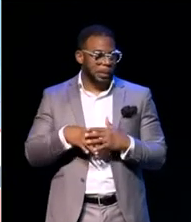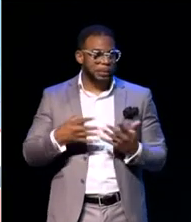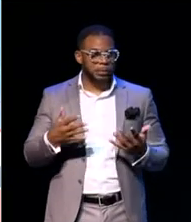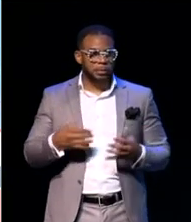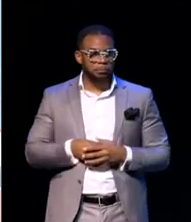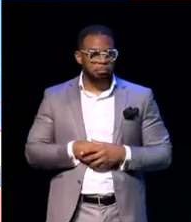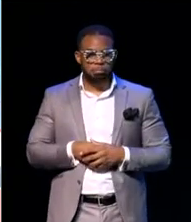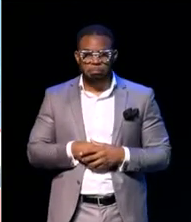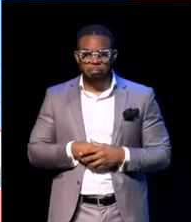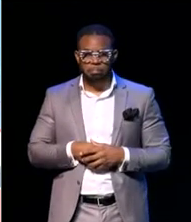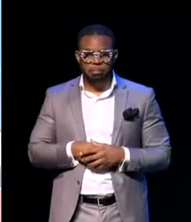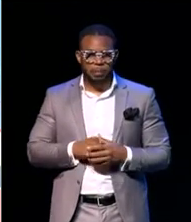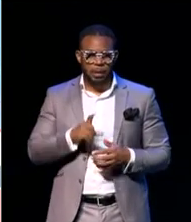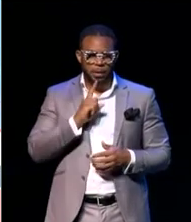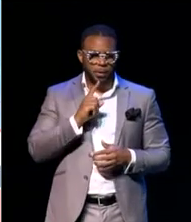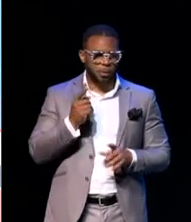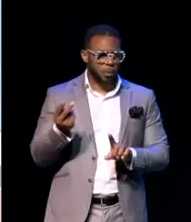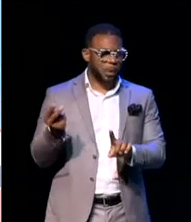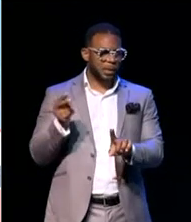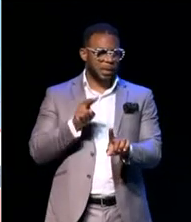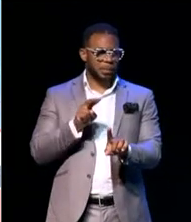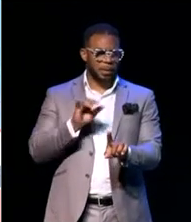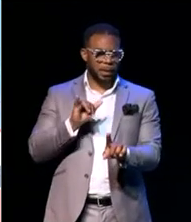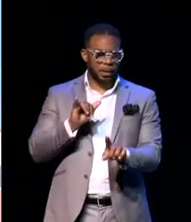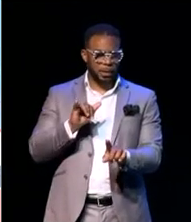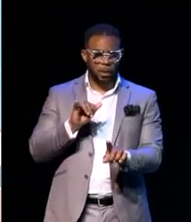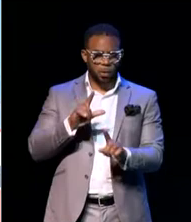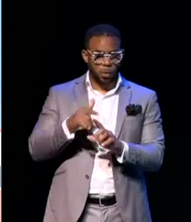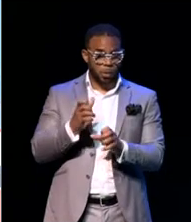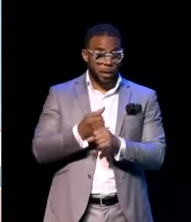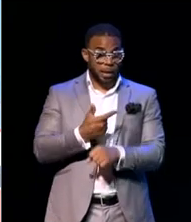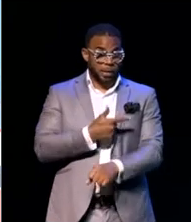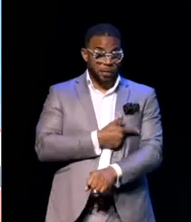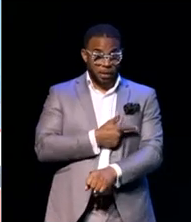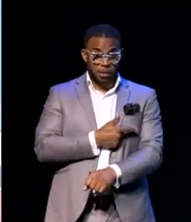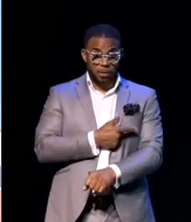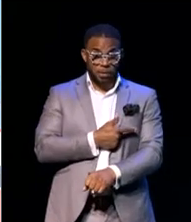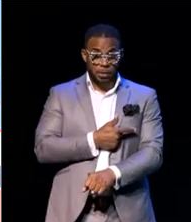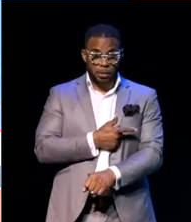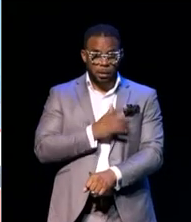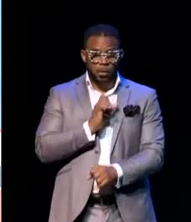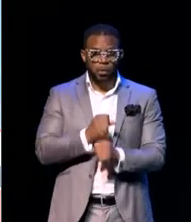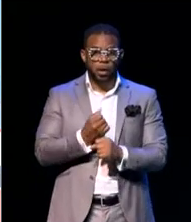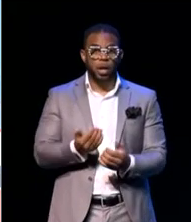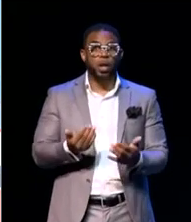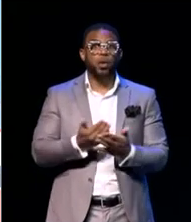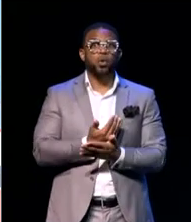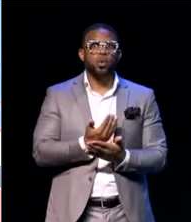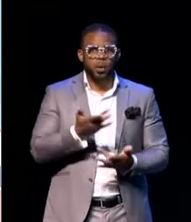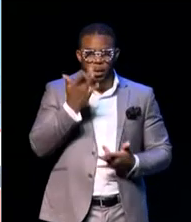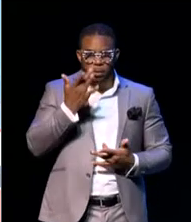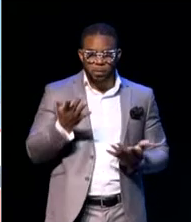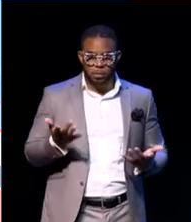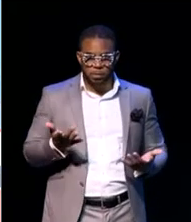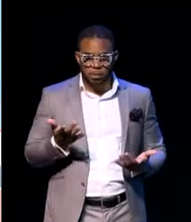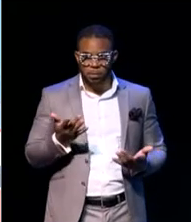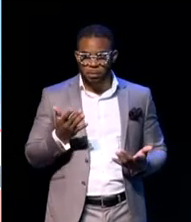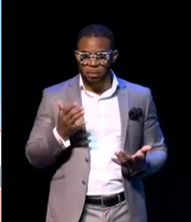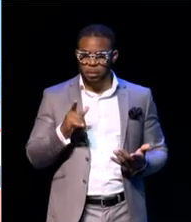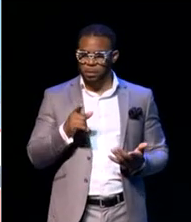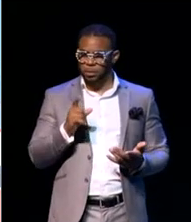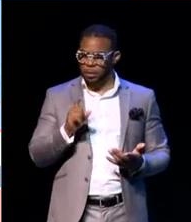basically, there's this perception that when you get a vaccination, it'll create a new illness